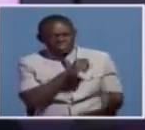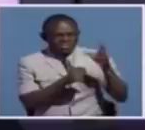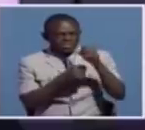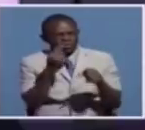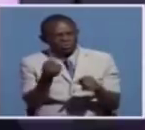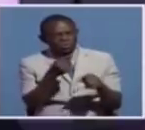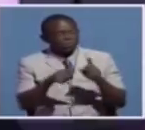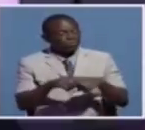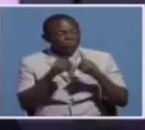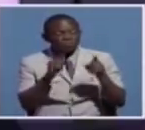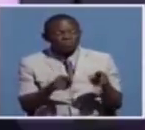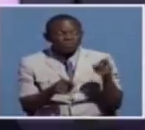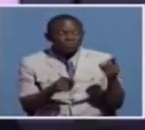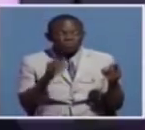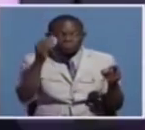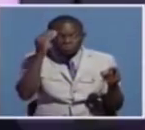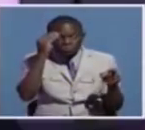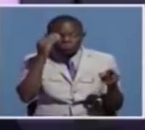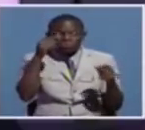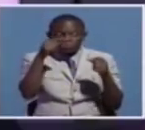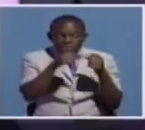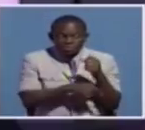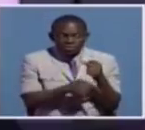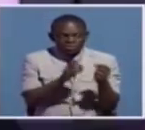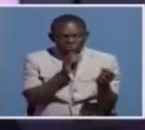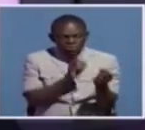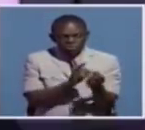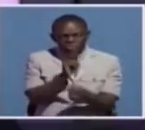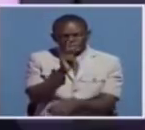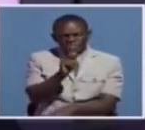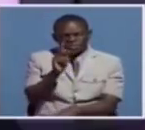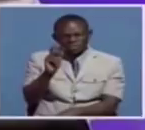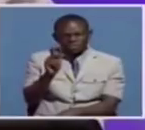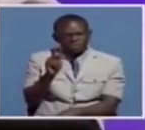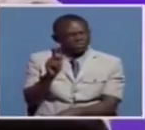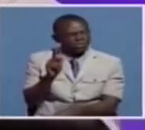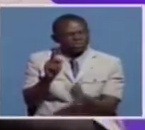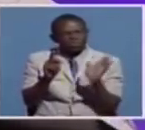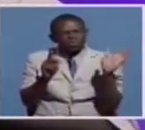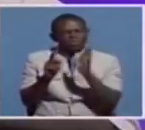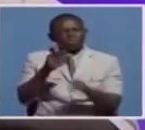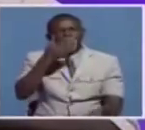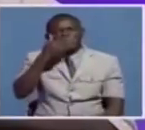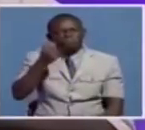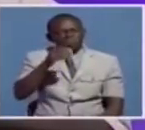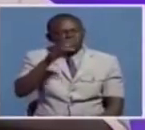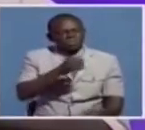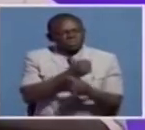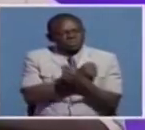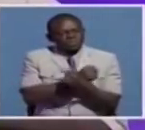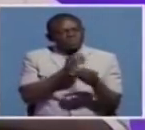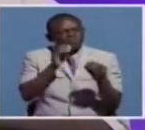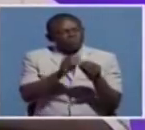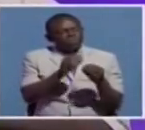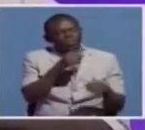you. Who was Dr. Kaunda's favorite child? I know families don't like to confess that. That's a hard one.